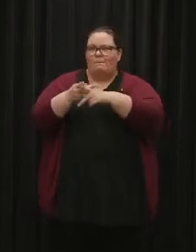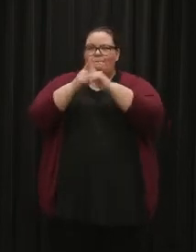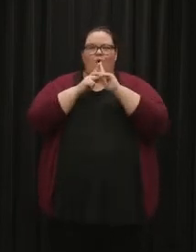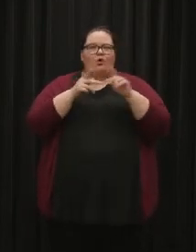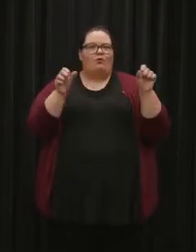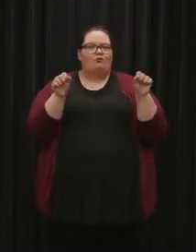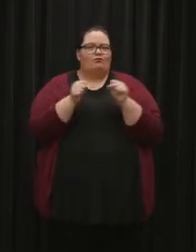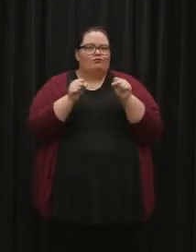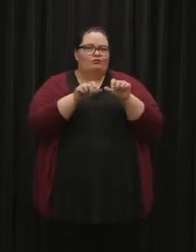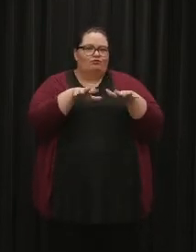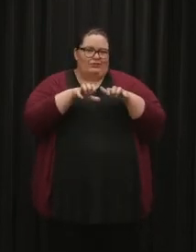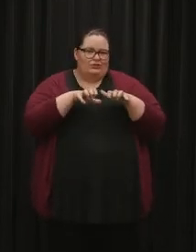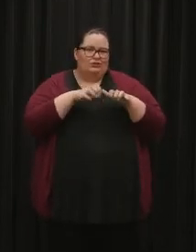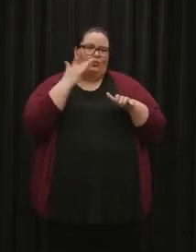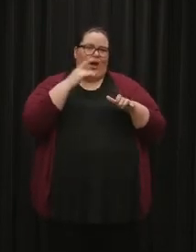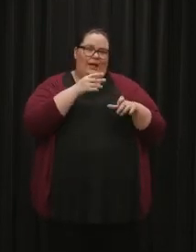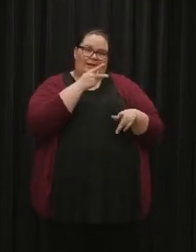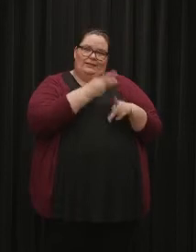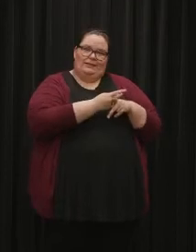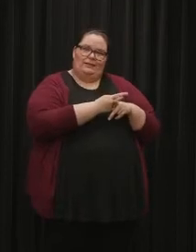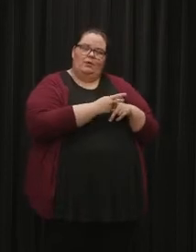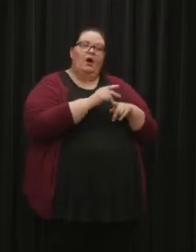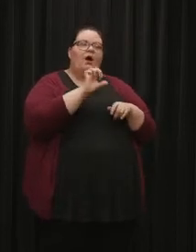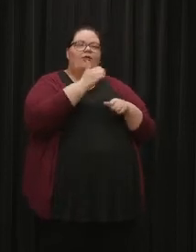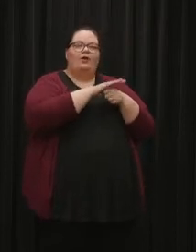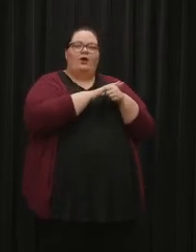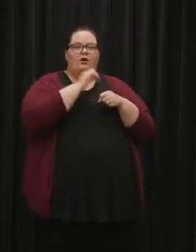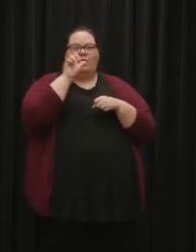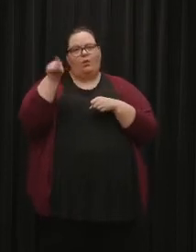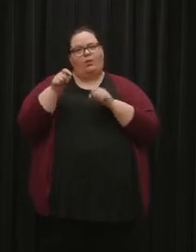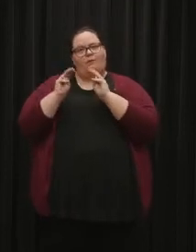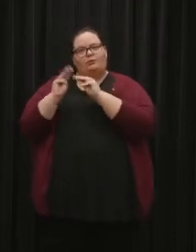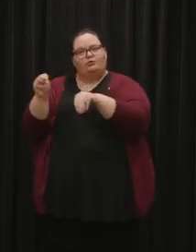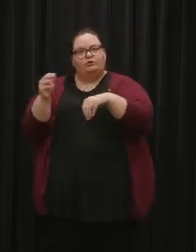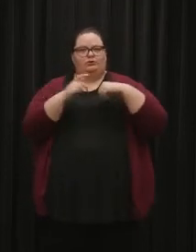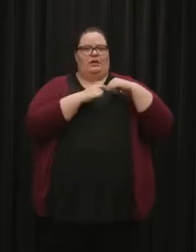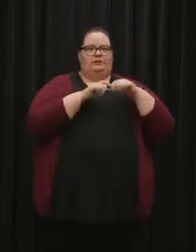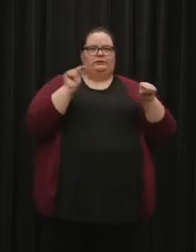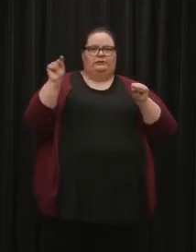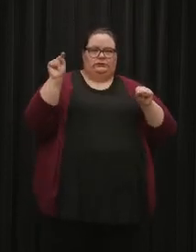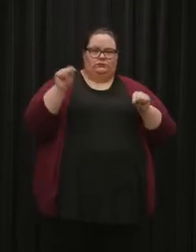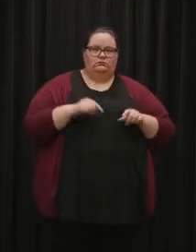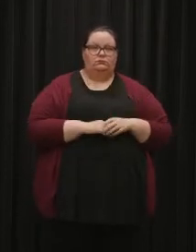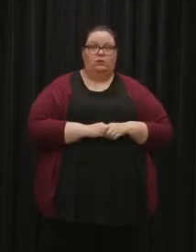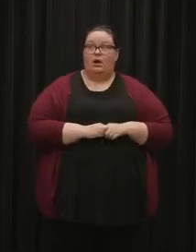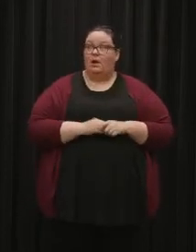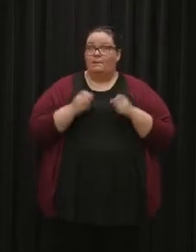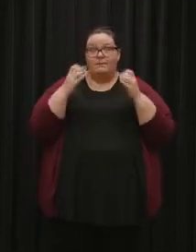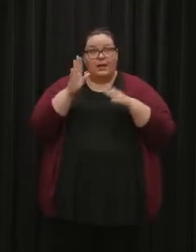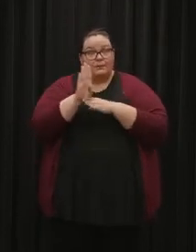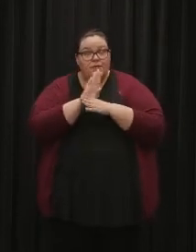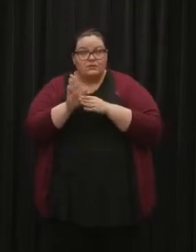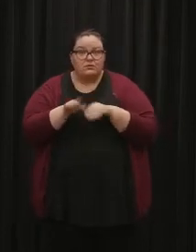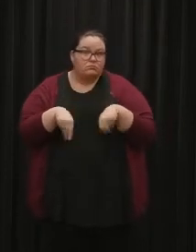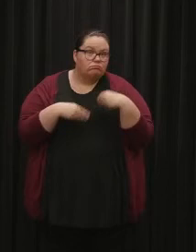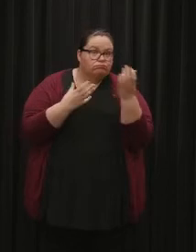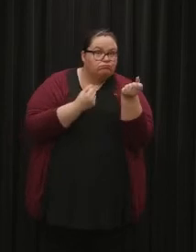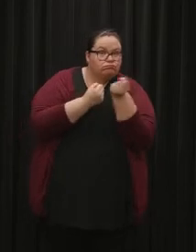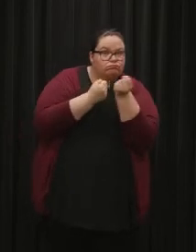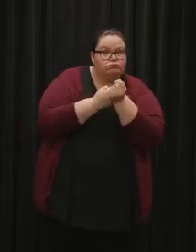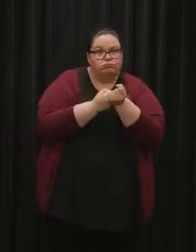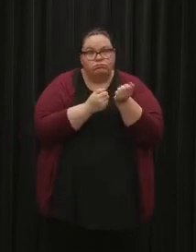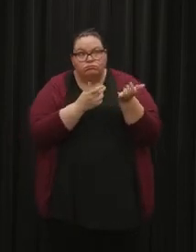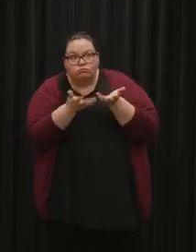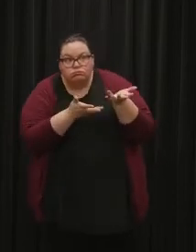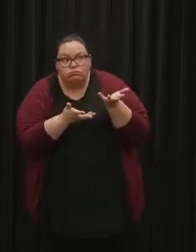that we can store the vaccine in additional communities. We have received several offers of assistance from businesses and organizations in